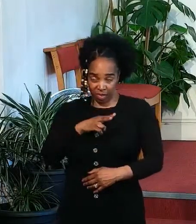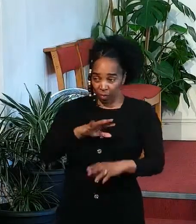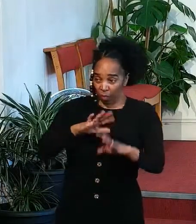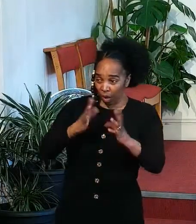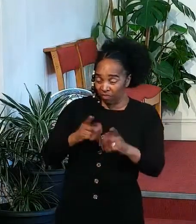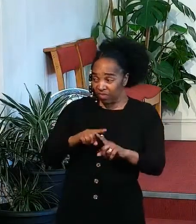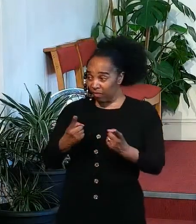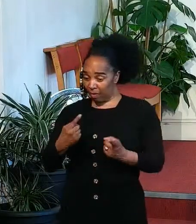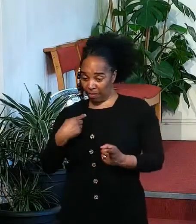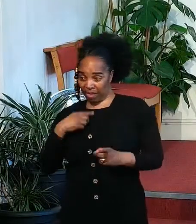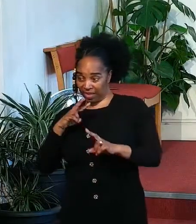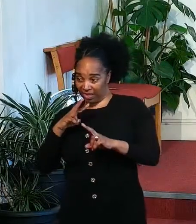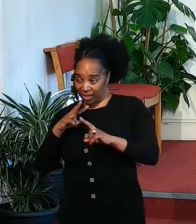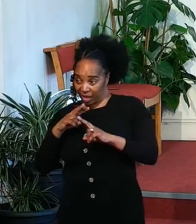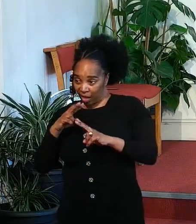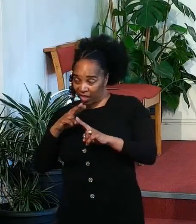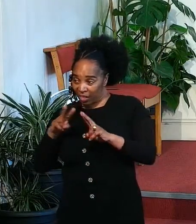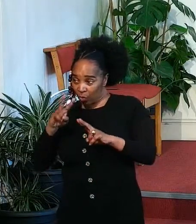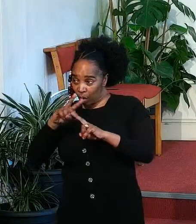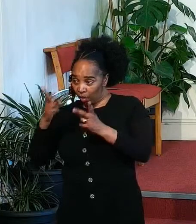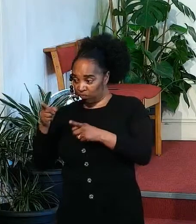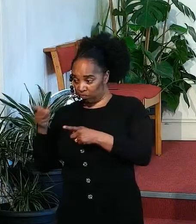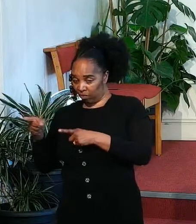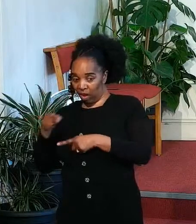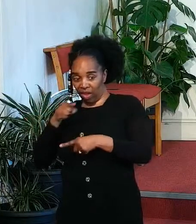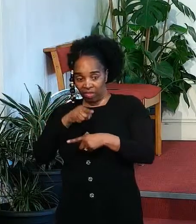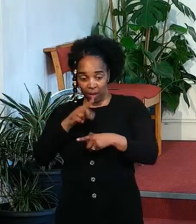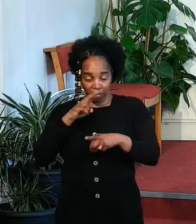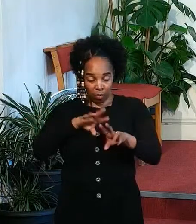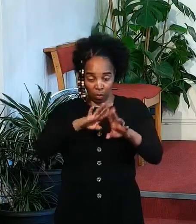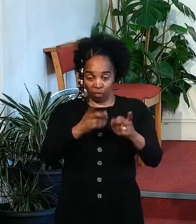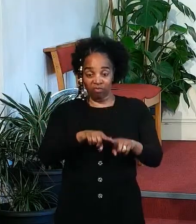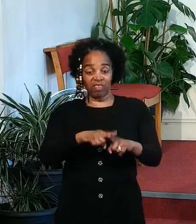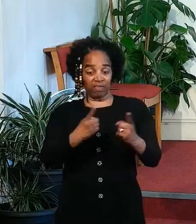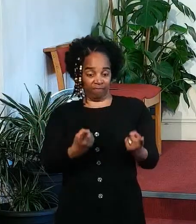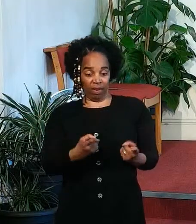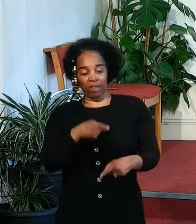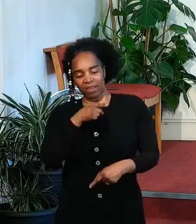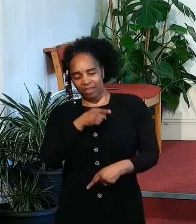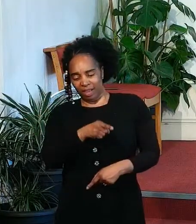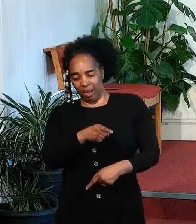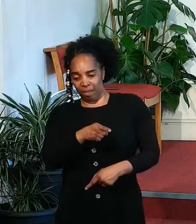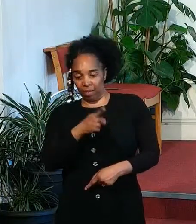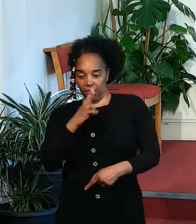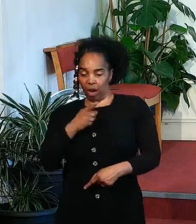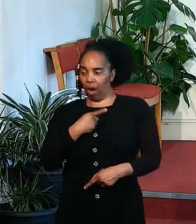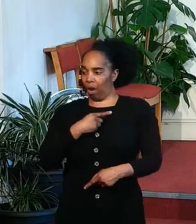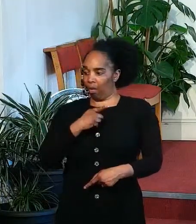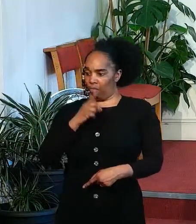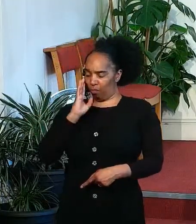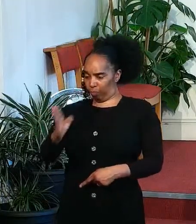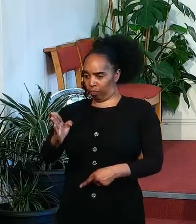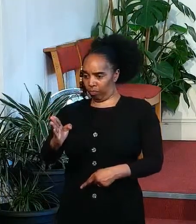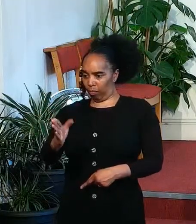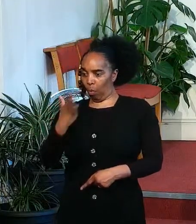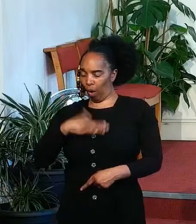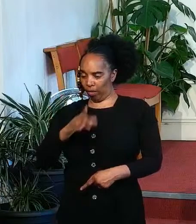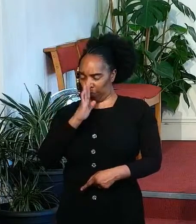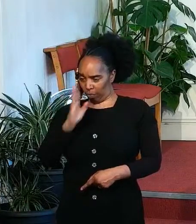is different from you and I. And so, generally speaking, if they see something and they want to go for it, that's it.